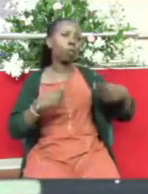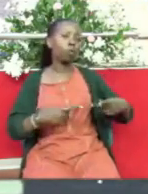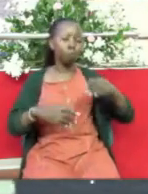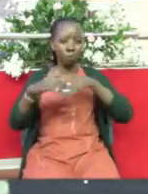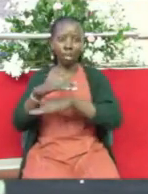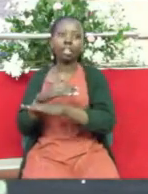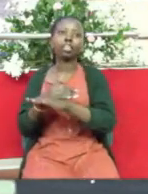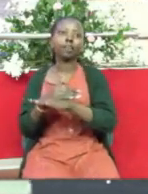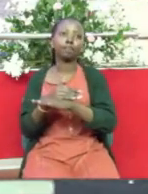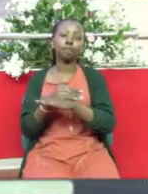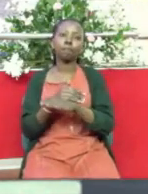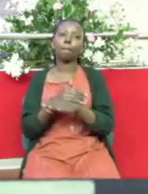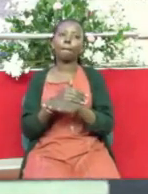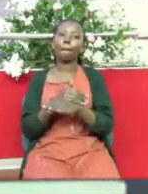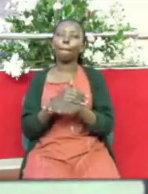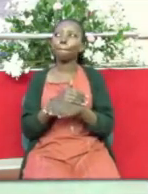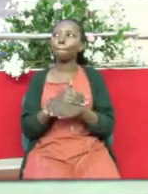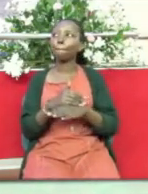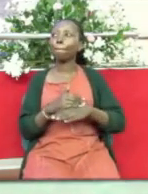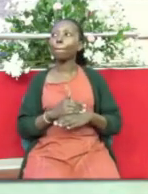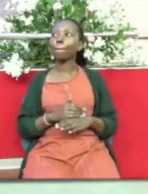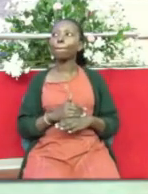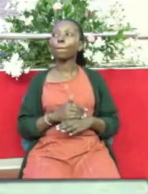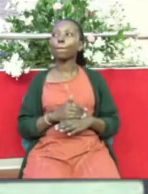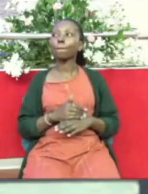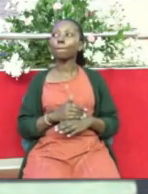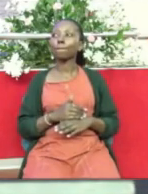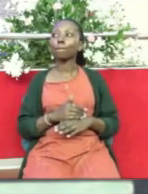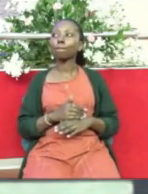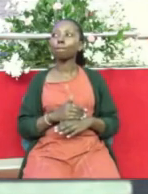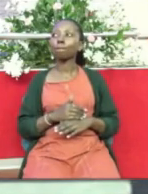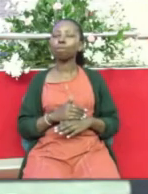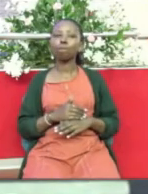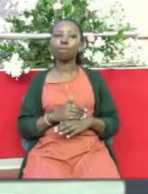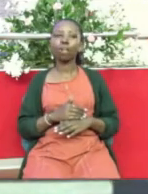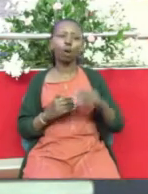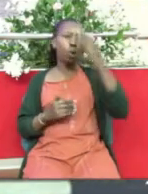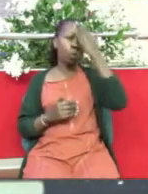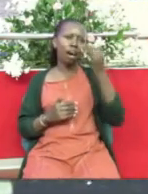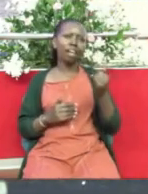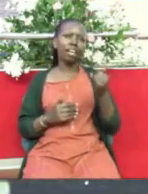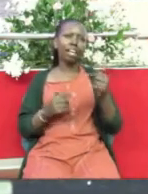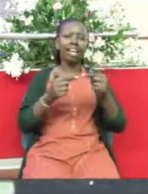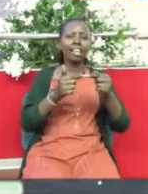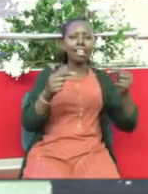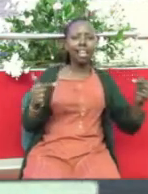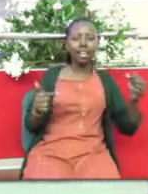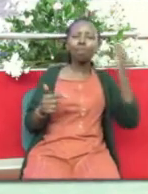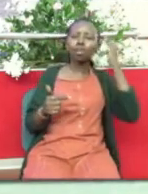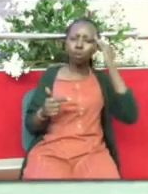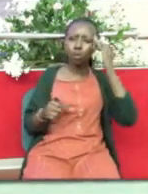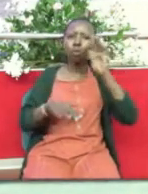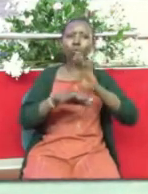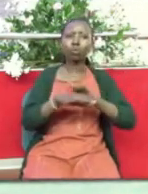and infiltrate them. Lakini Zerubbabel na Joshua walijua, na hivyo basi wakakataa. Why? Because the enemy knows very well